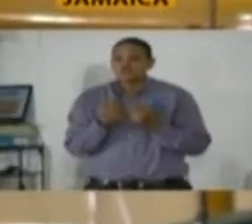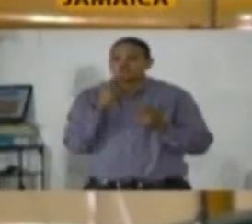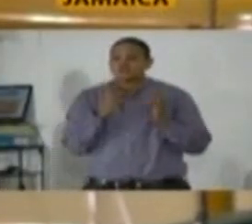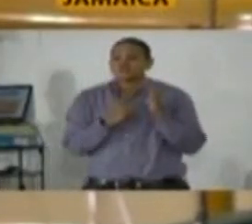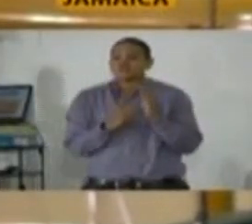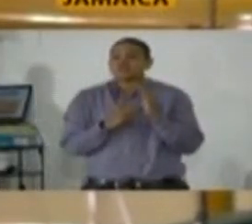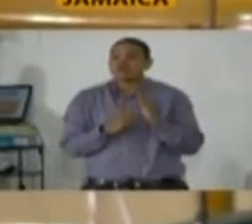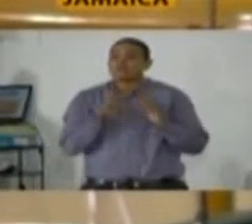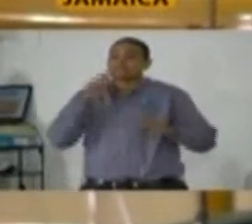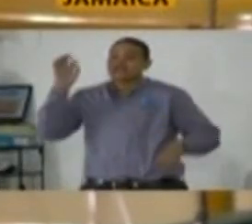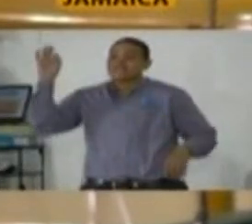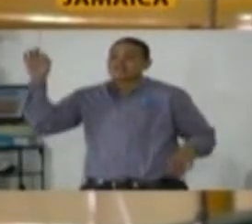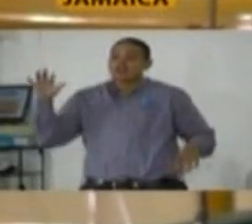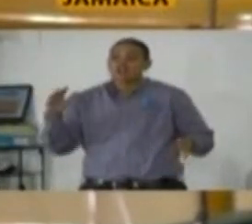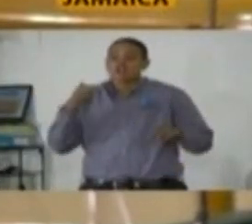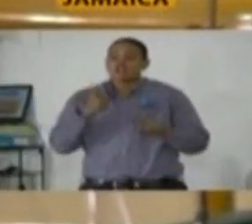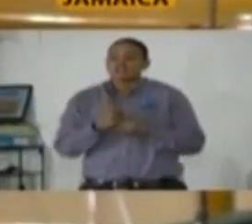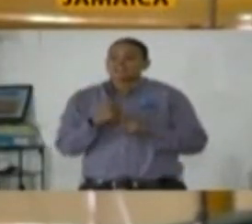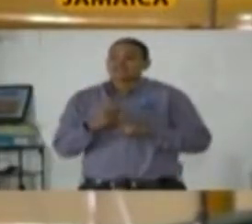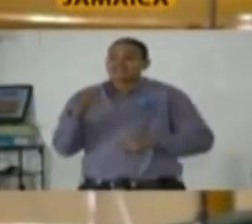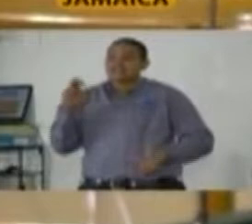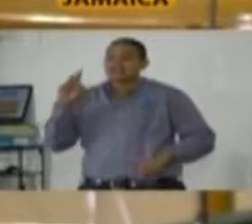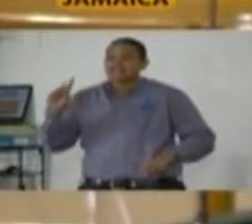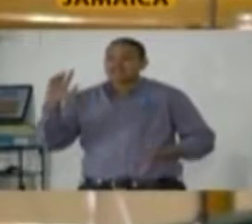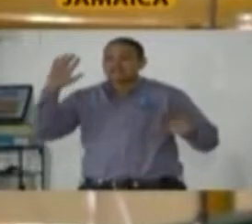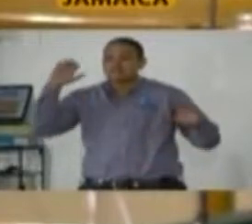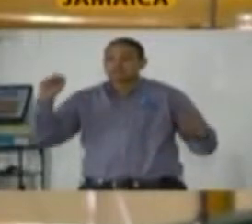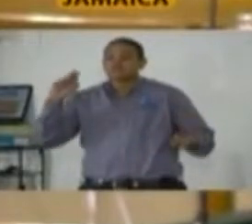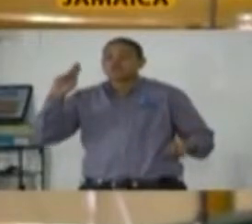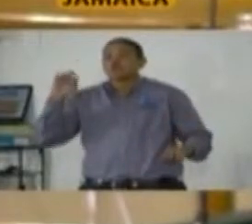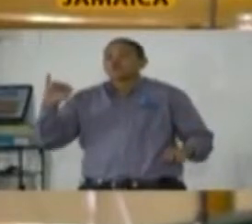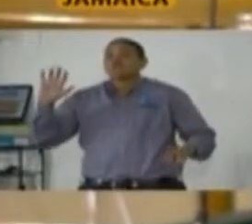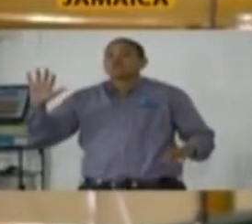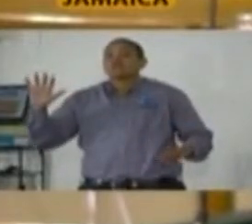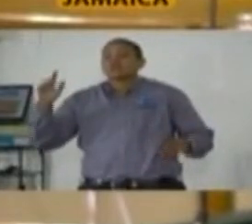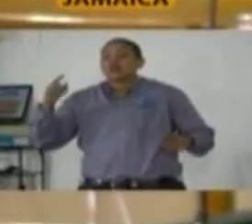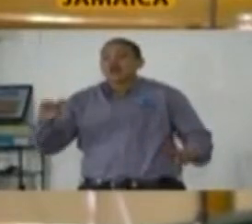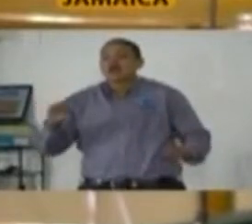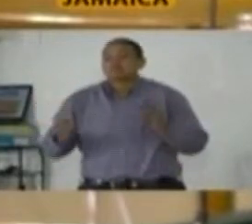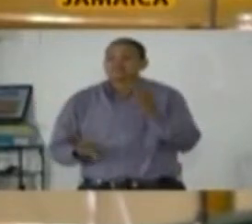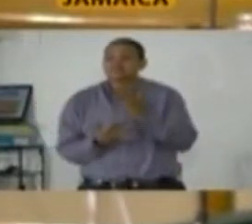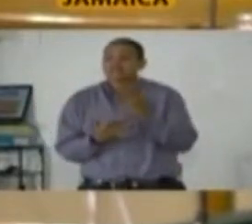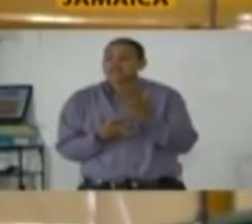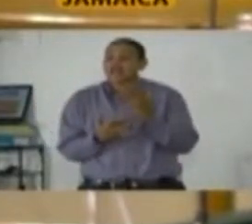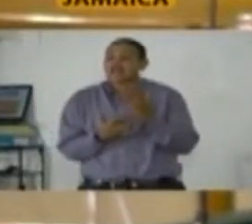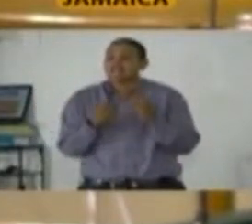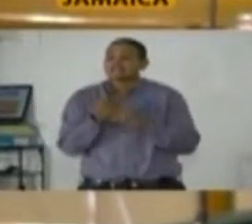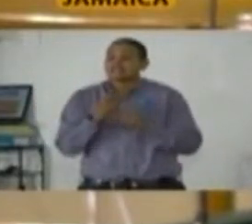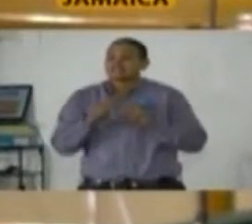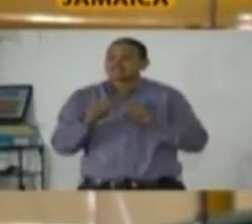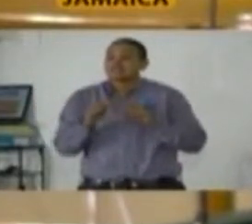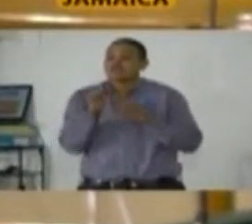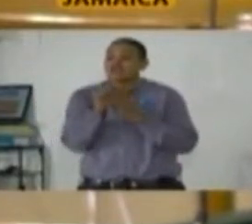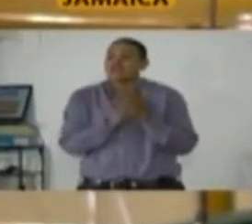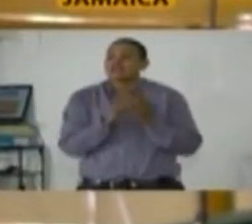of the clergy, and the Guild President, University of the West Indies. Technocrats from various agencies or divisions of the